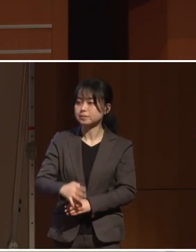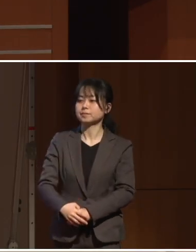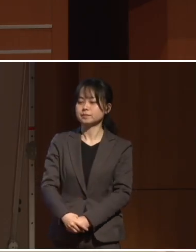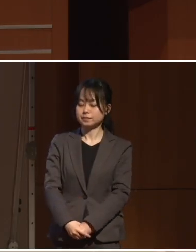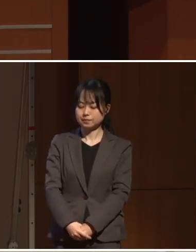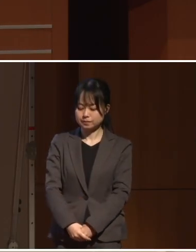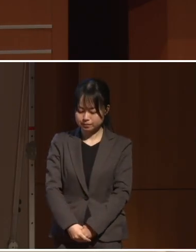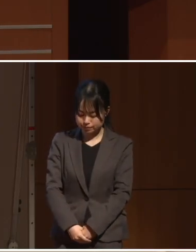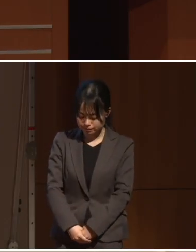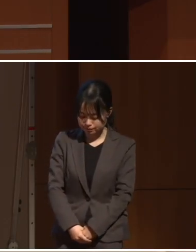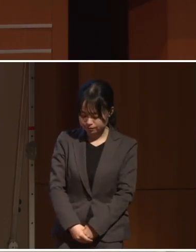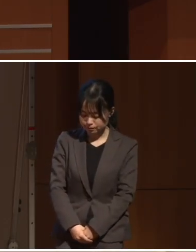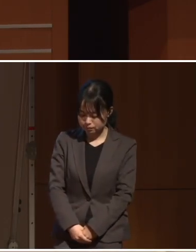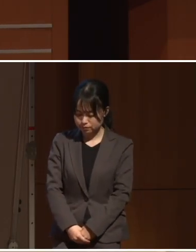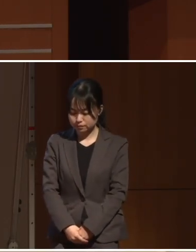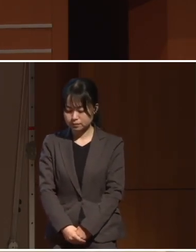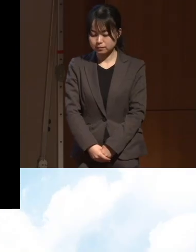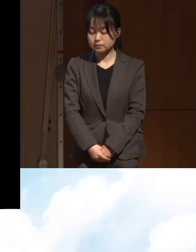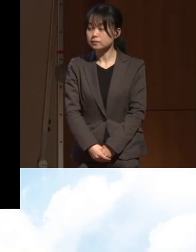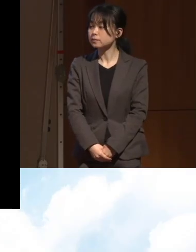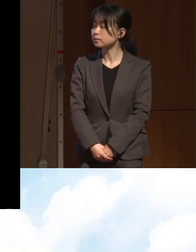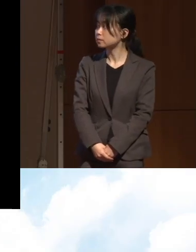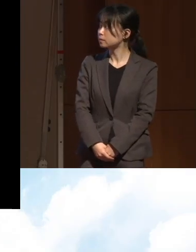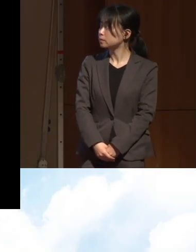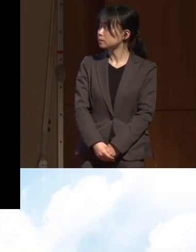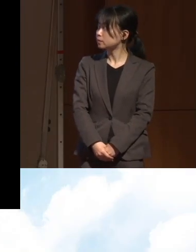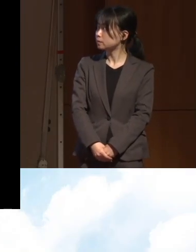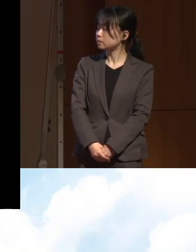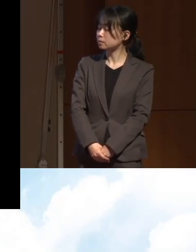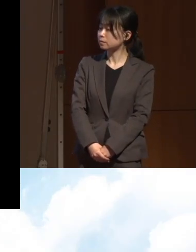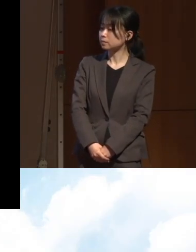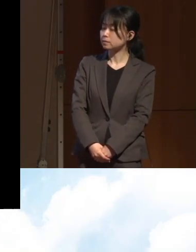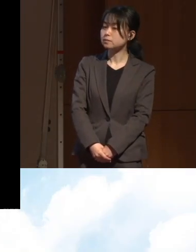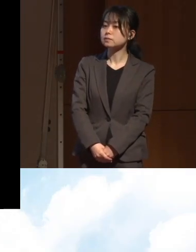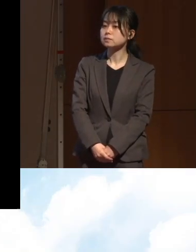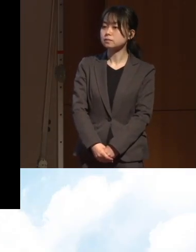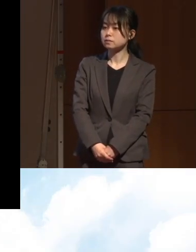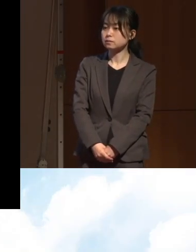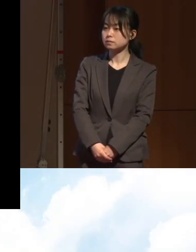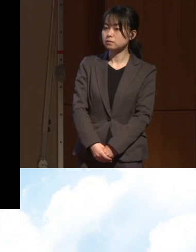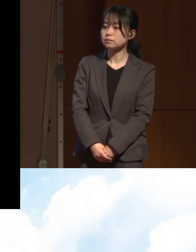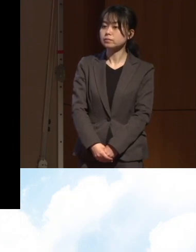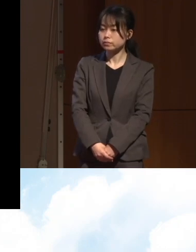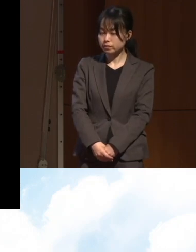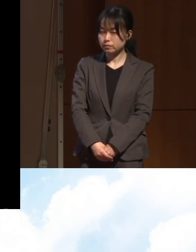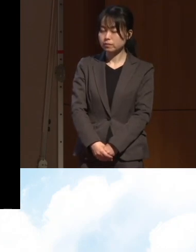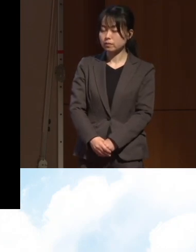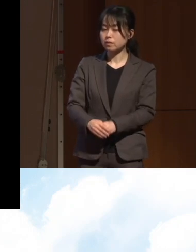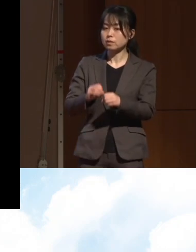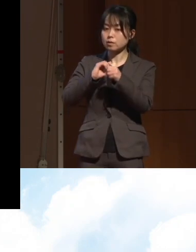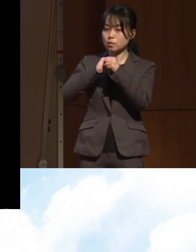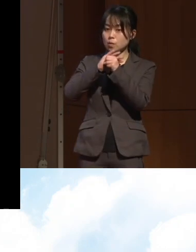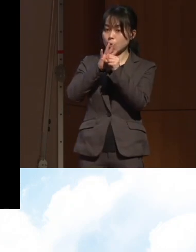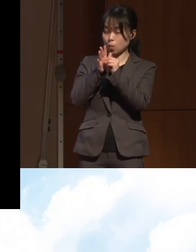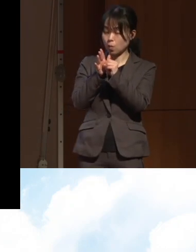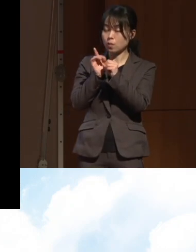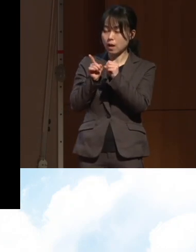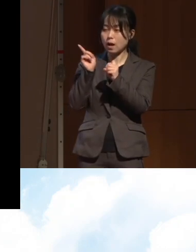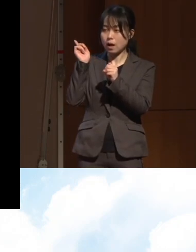As you may remember, COVID-19 emerged at the end of 2019, 5 years